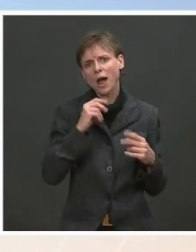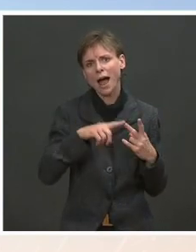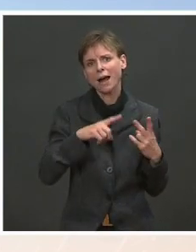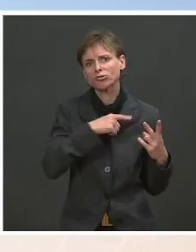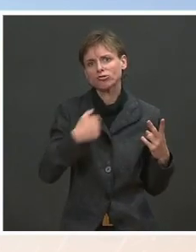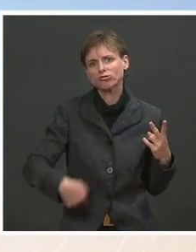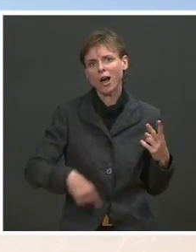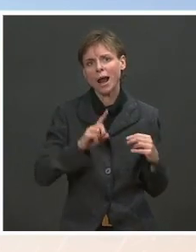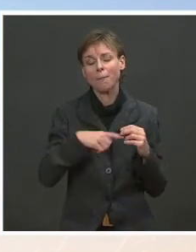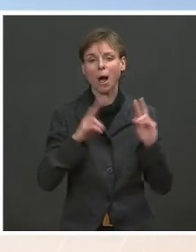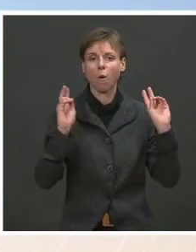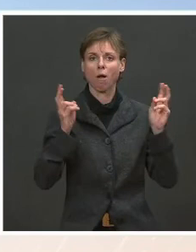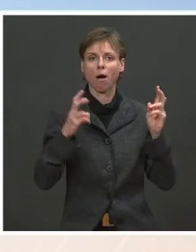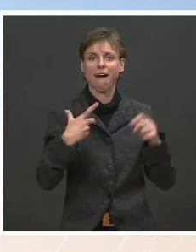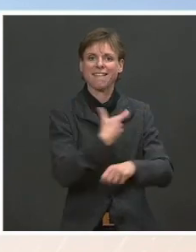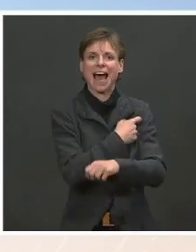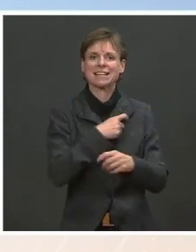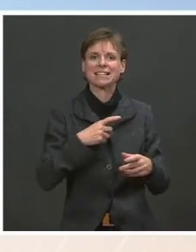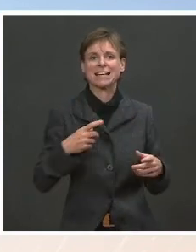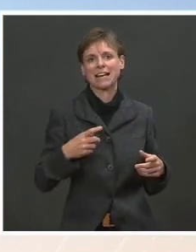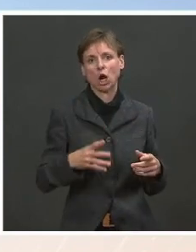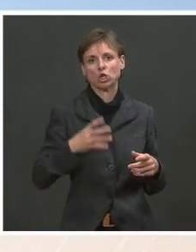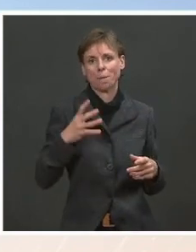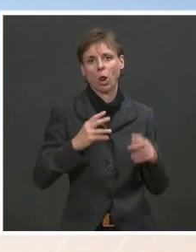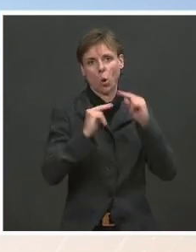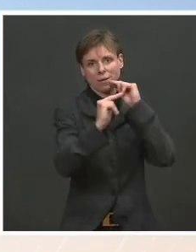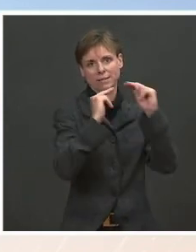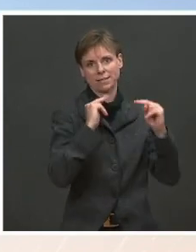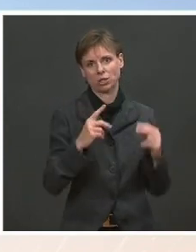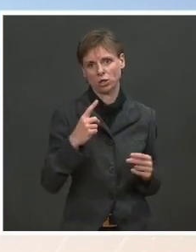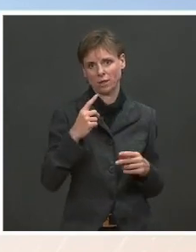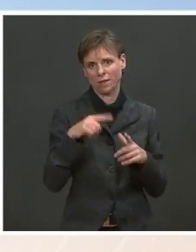through international project or institutions.